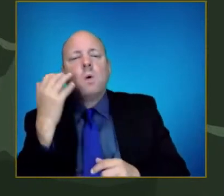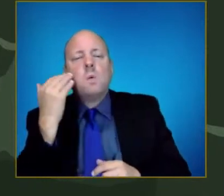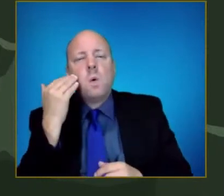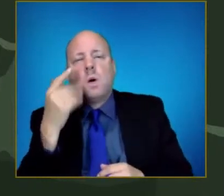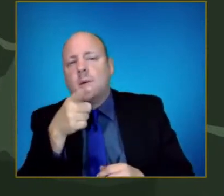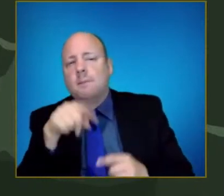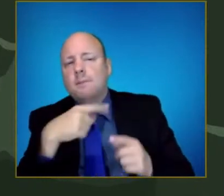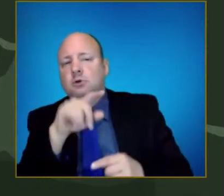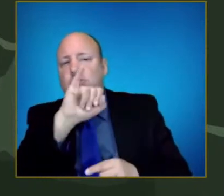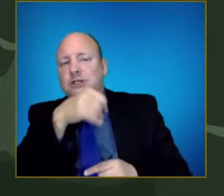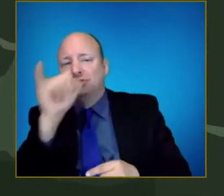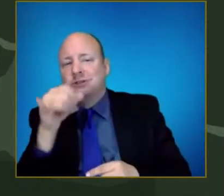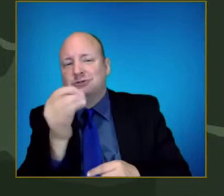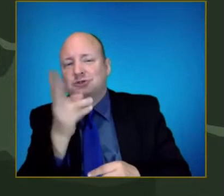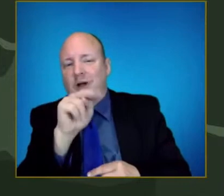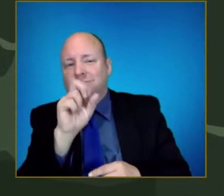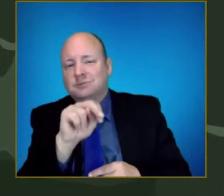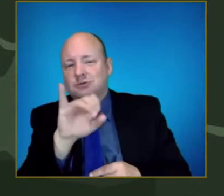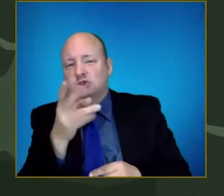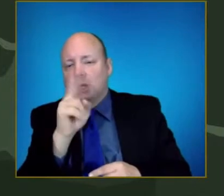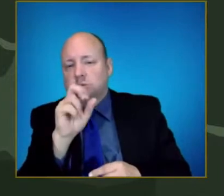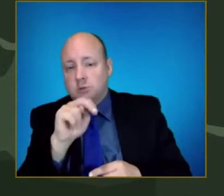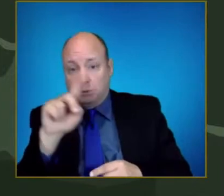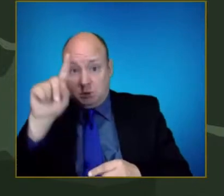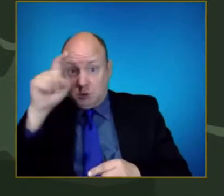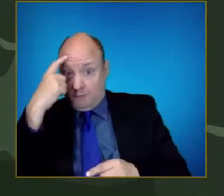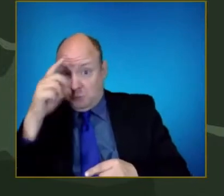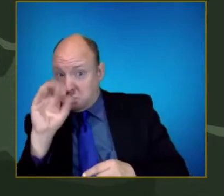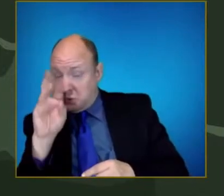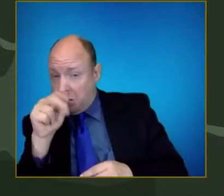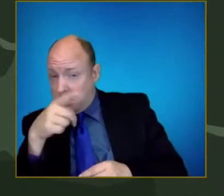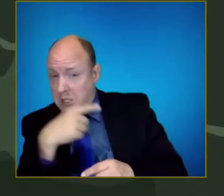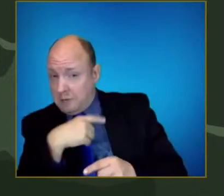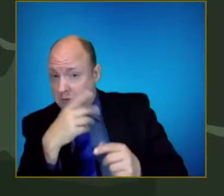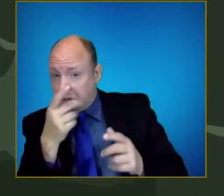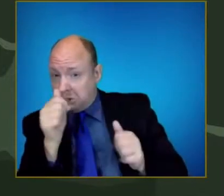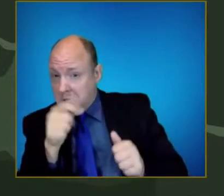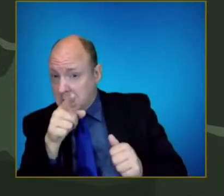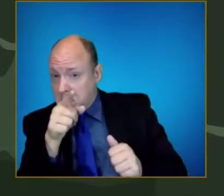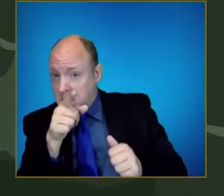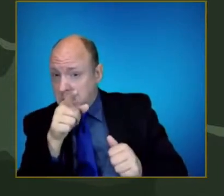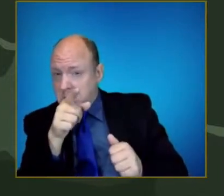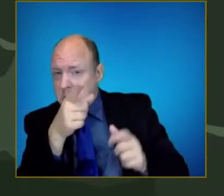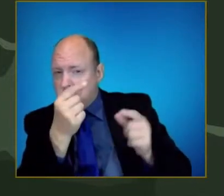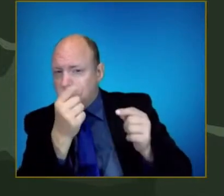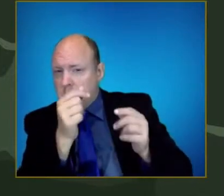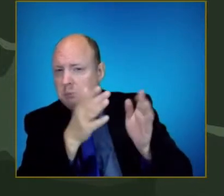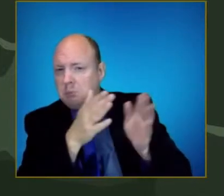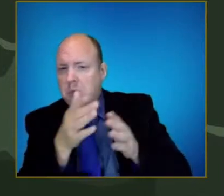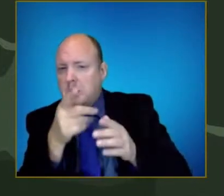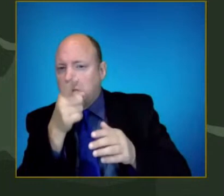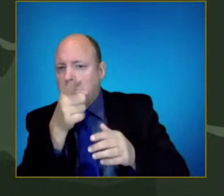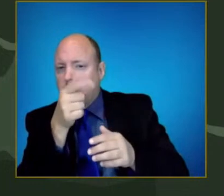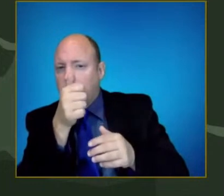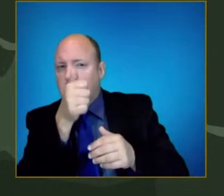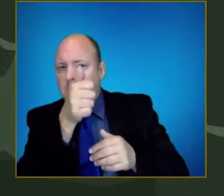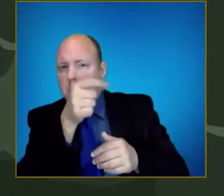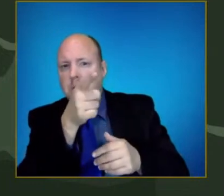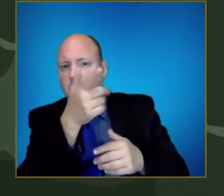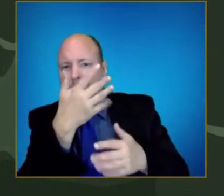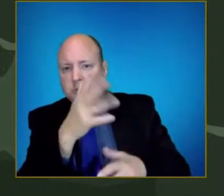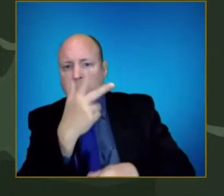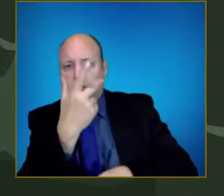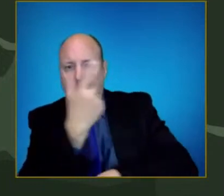plan to get a booster for yourself, given that that vaccine has been shown to be less effective for people of all ages?